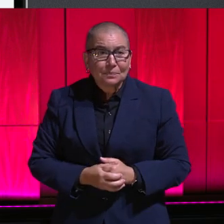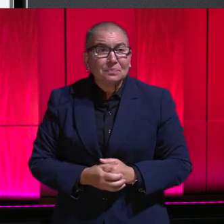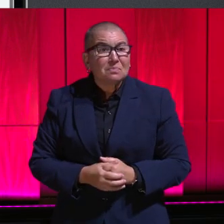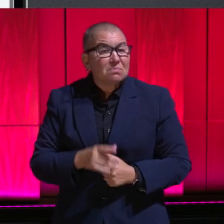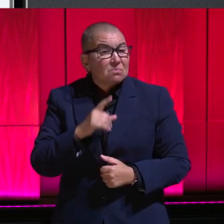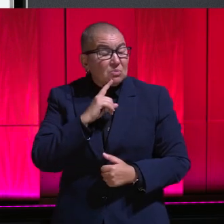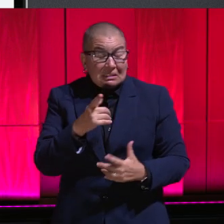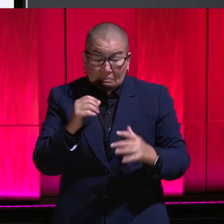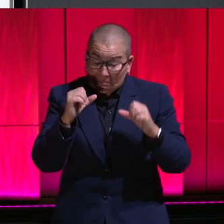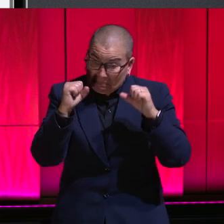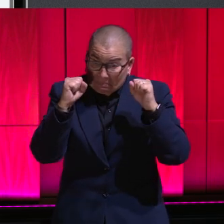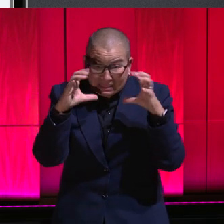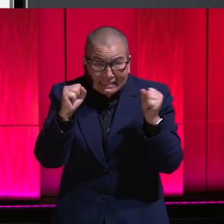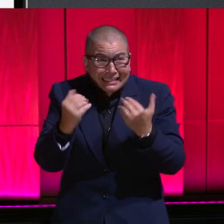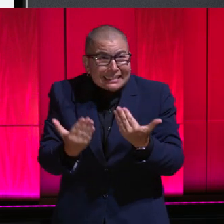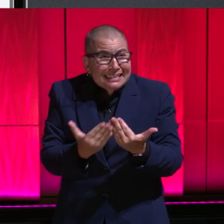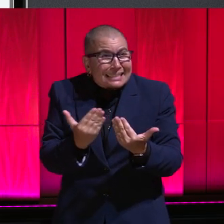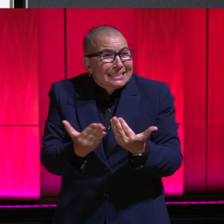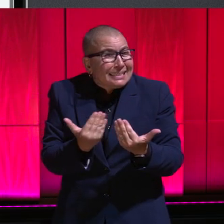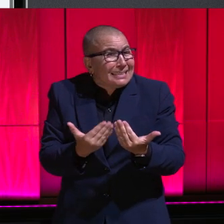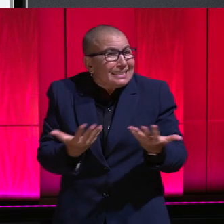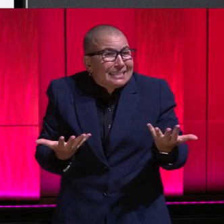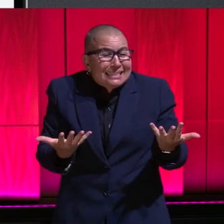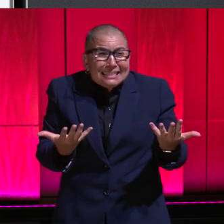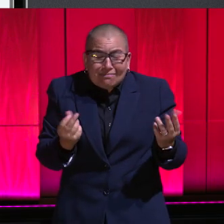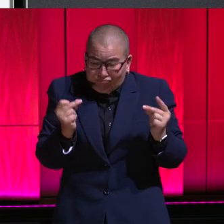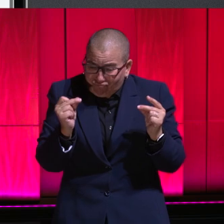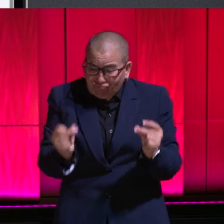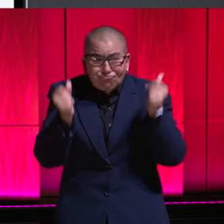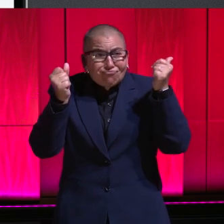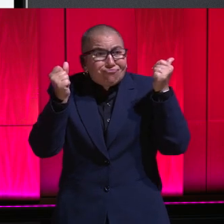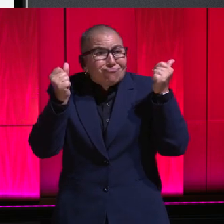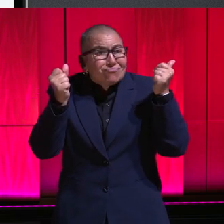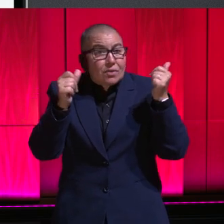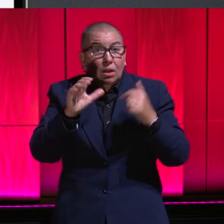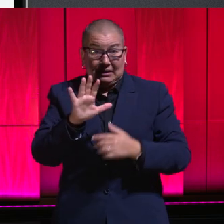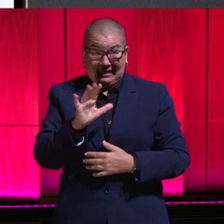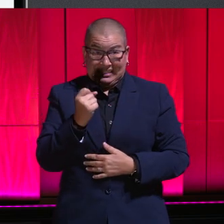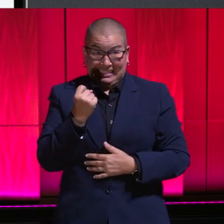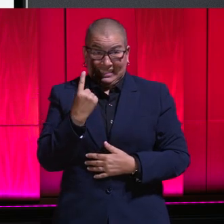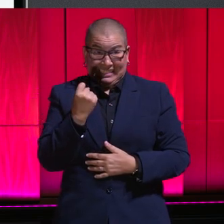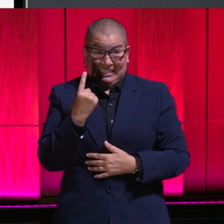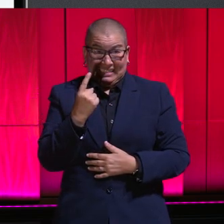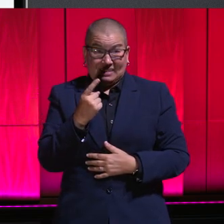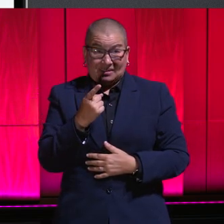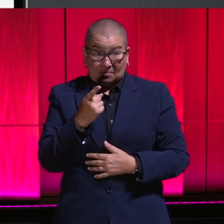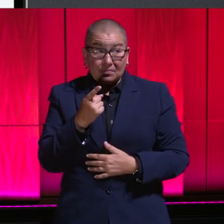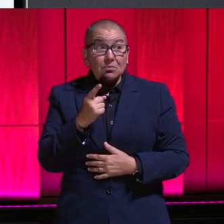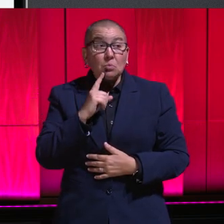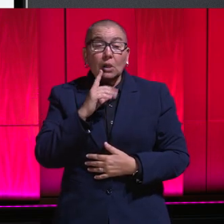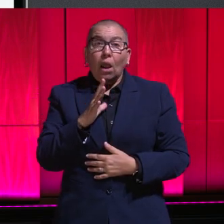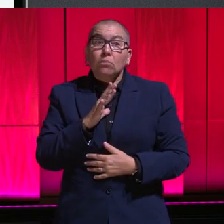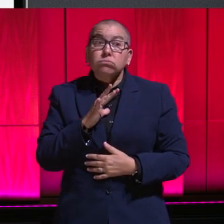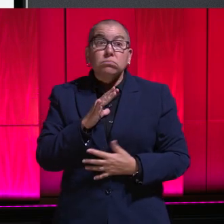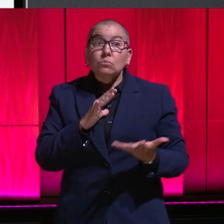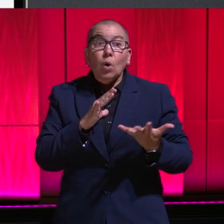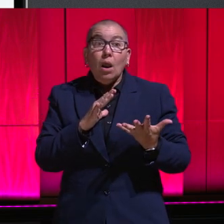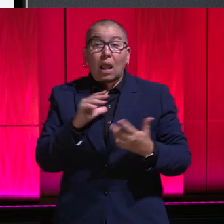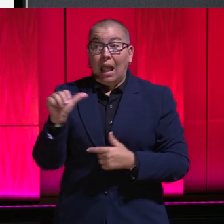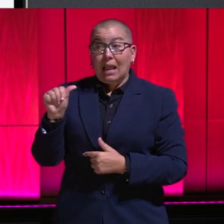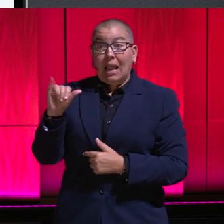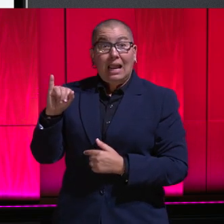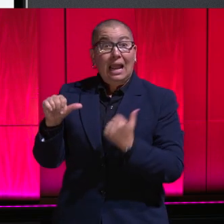working. But wouldn't it be even more amazing, wouldn't it be even sweeter, if your assistant could perform tasks on your